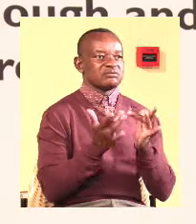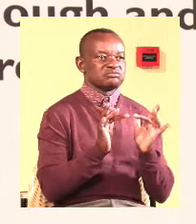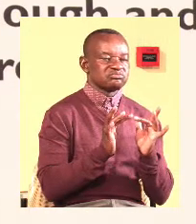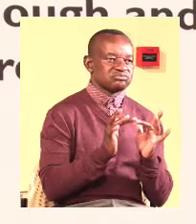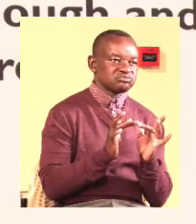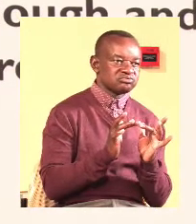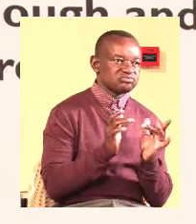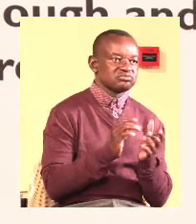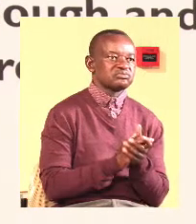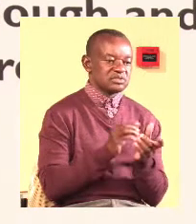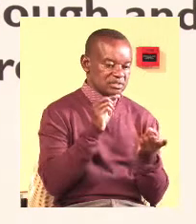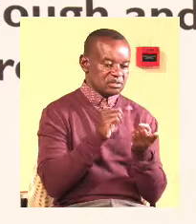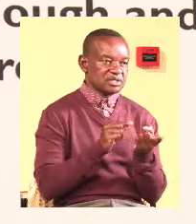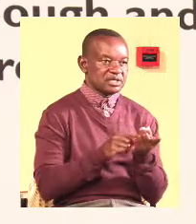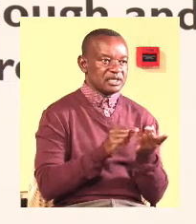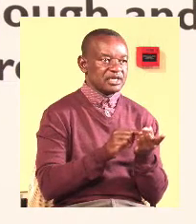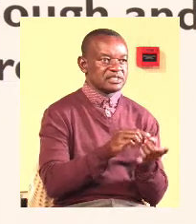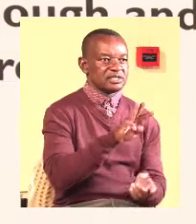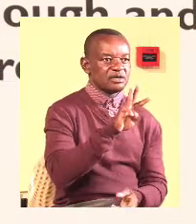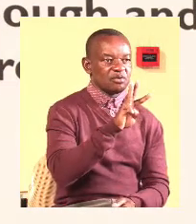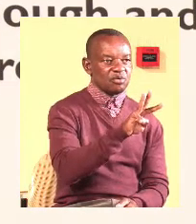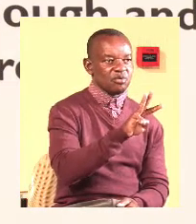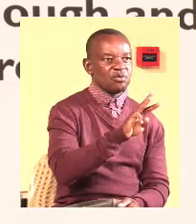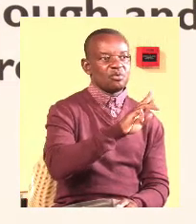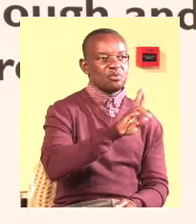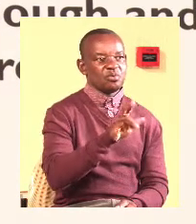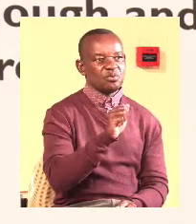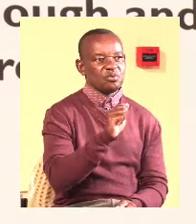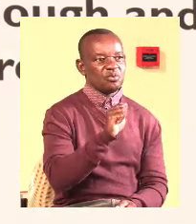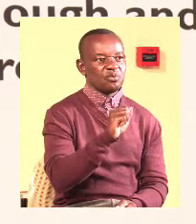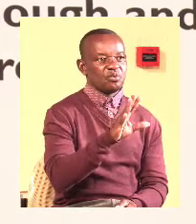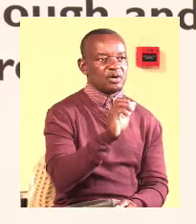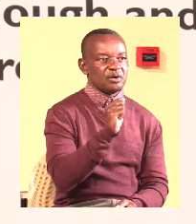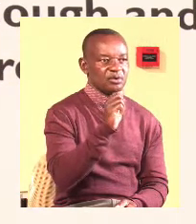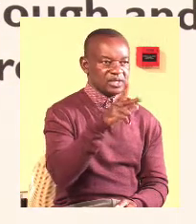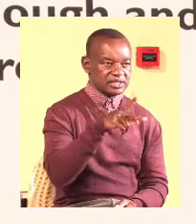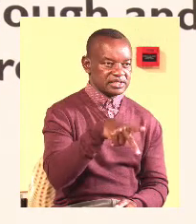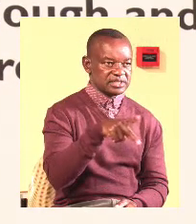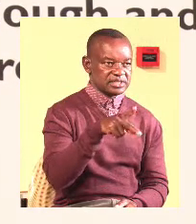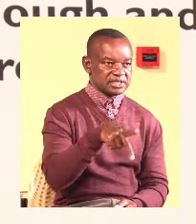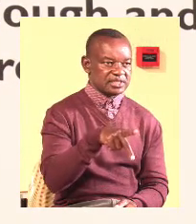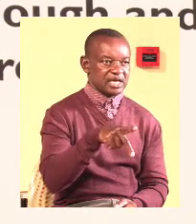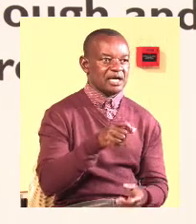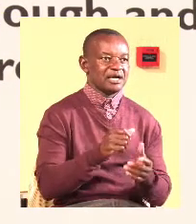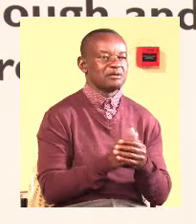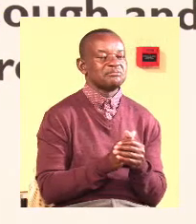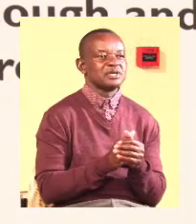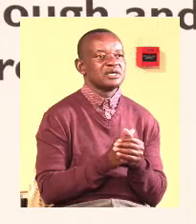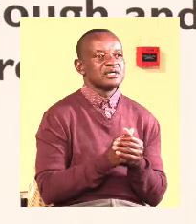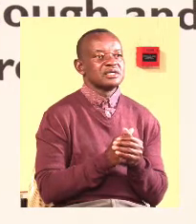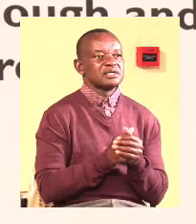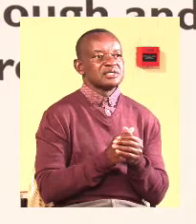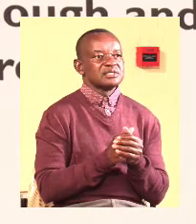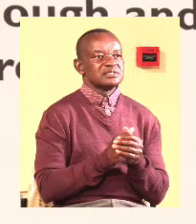get down to the community is through the WhatsApp platforms. Of course,